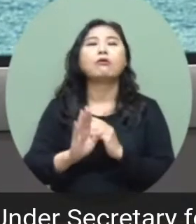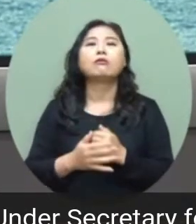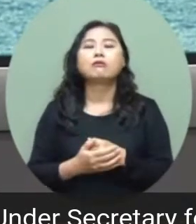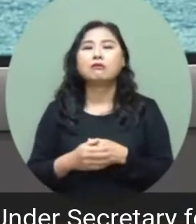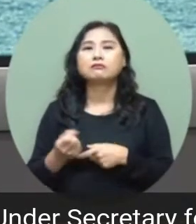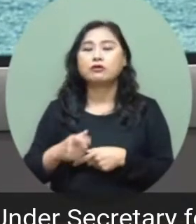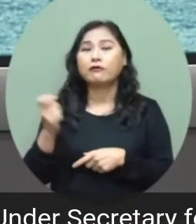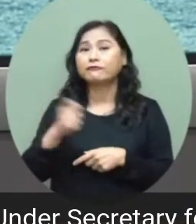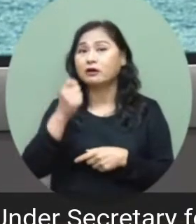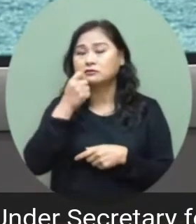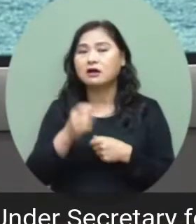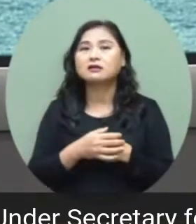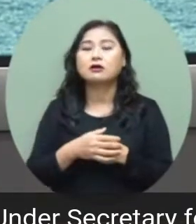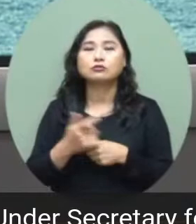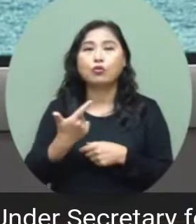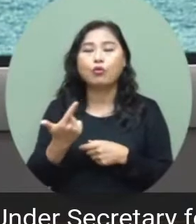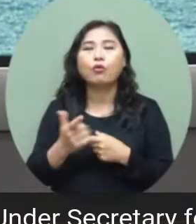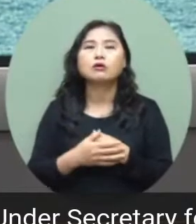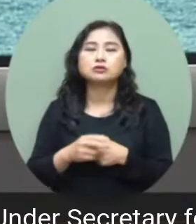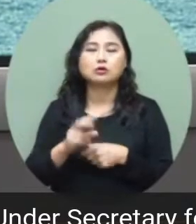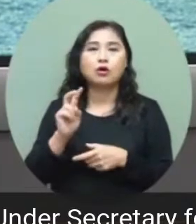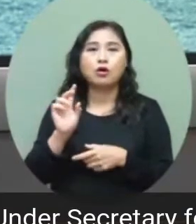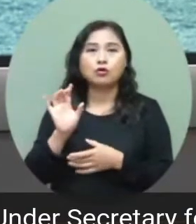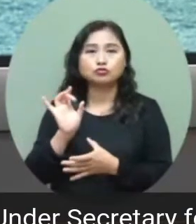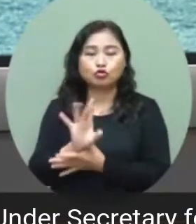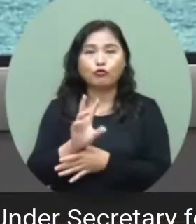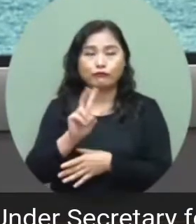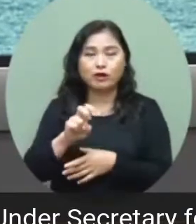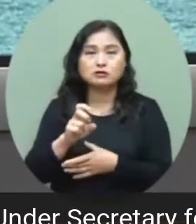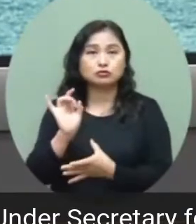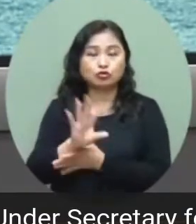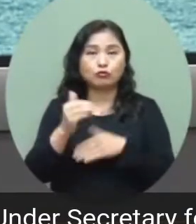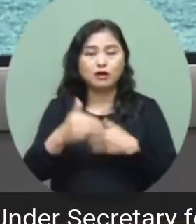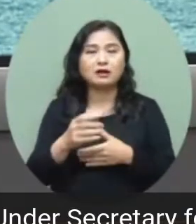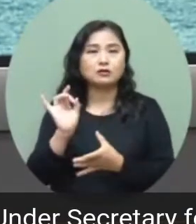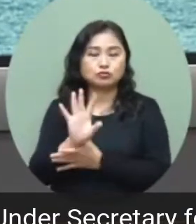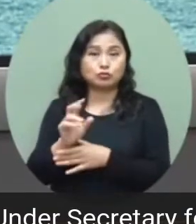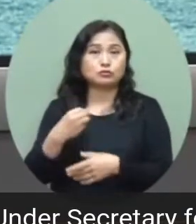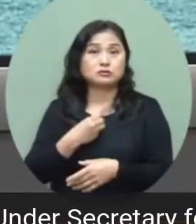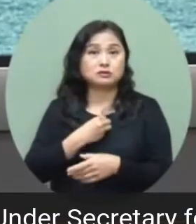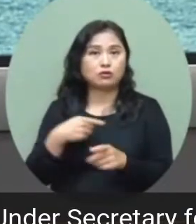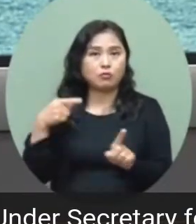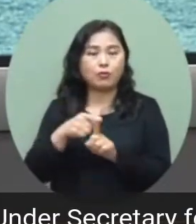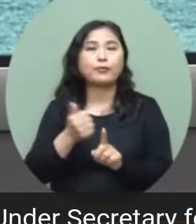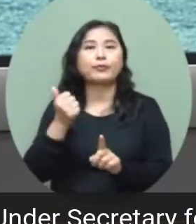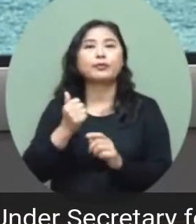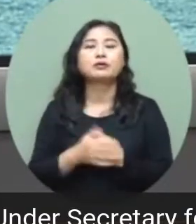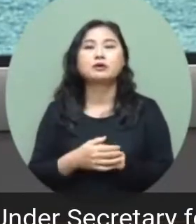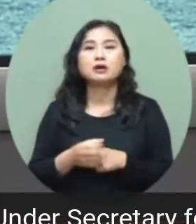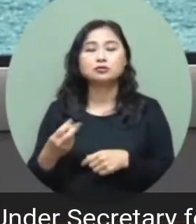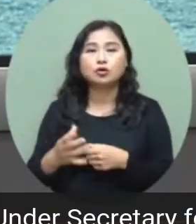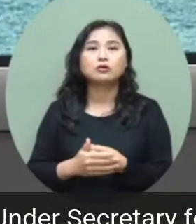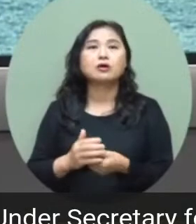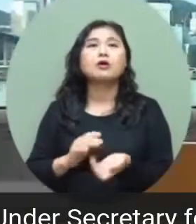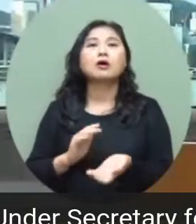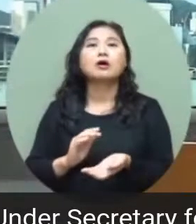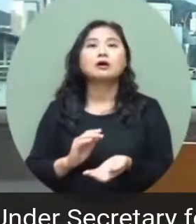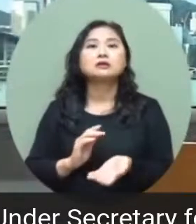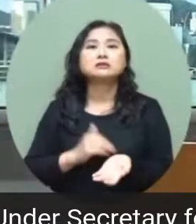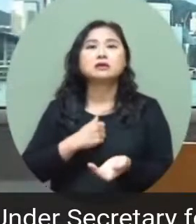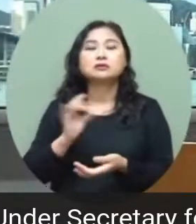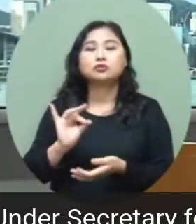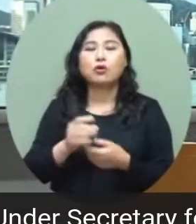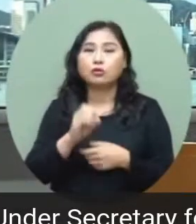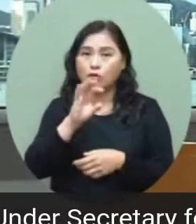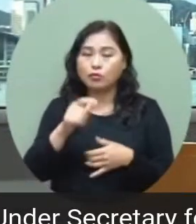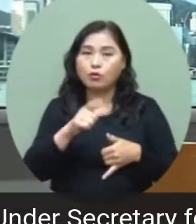rebound. We can make use of RAT to achieve the objective of early identification, early isolation, and early